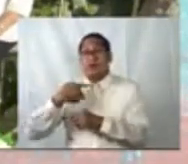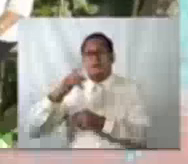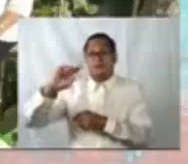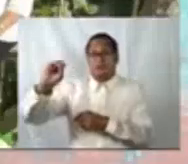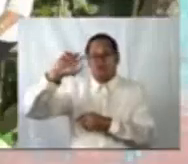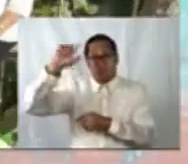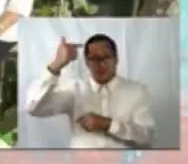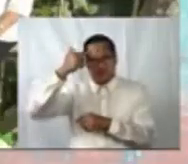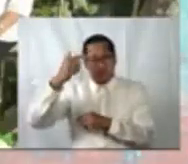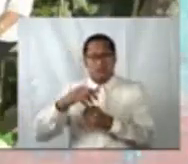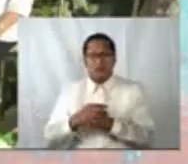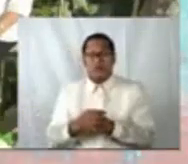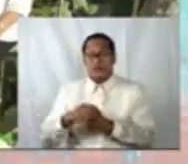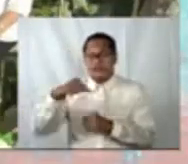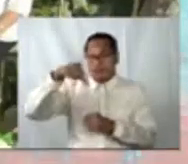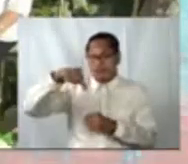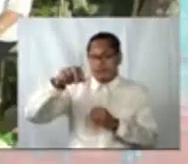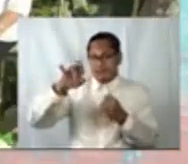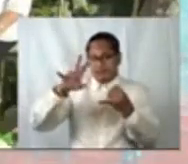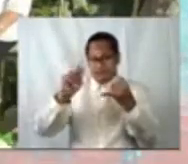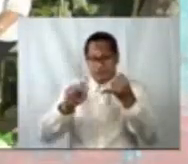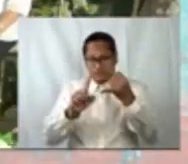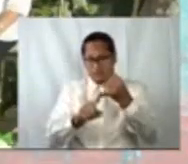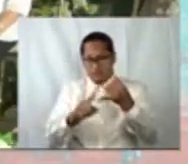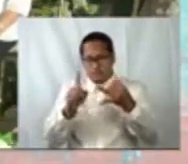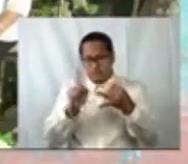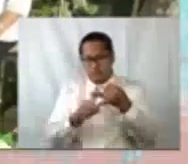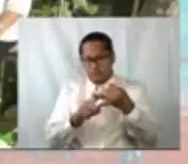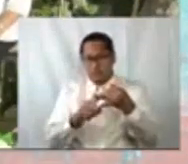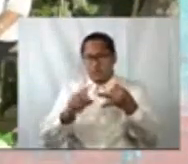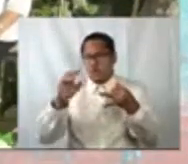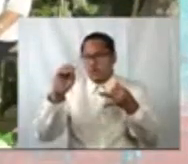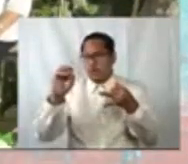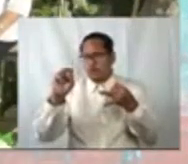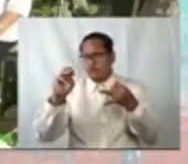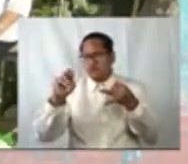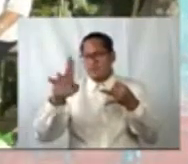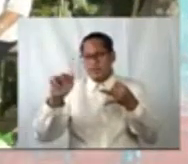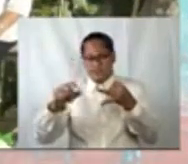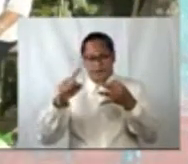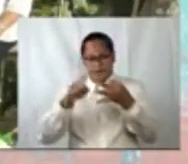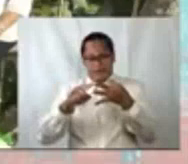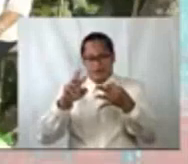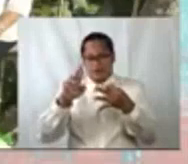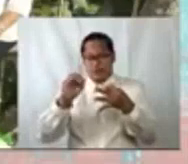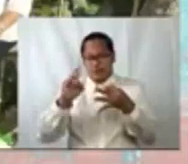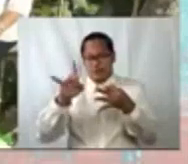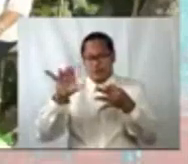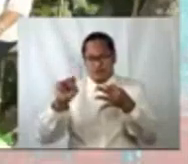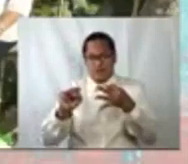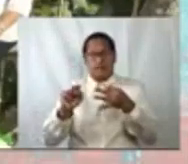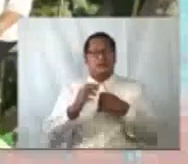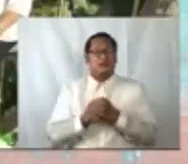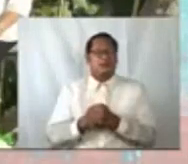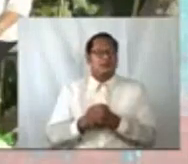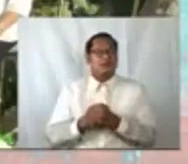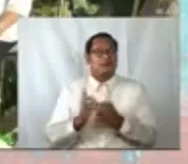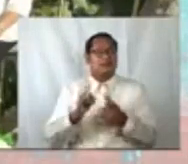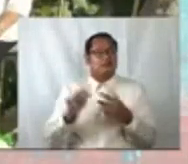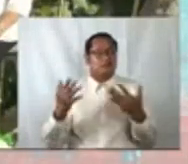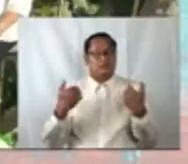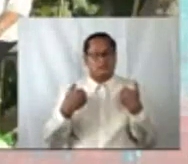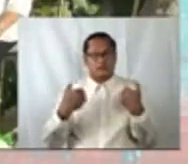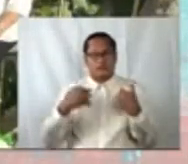Quezon, Osmeña, and Rojas. No? Commonwealth presidents. Tapos meron tayong